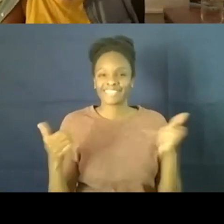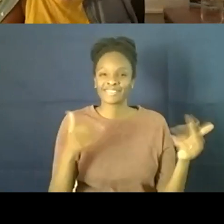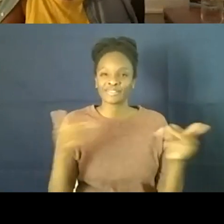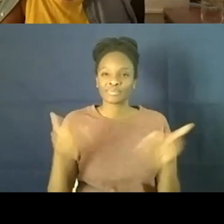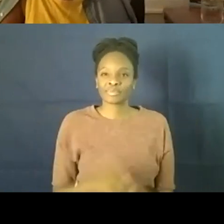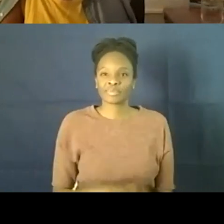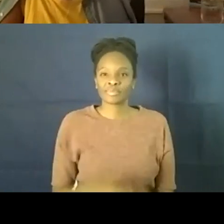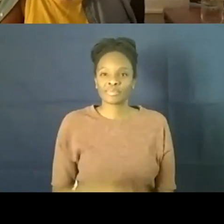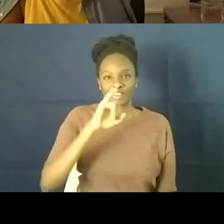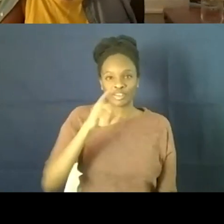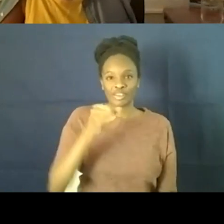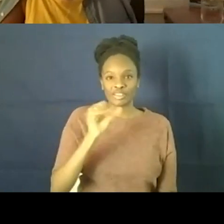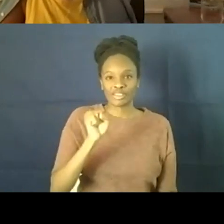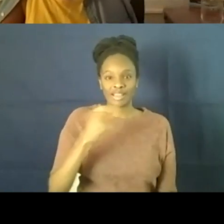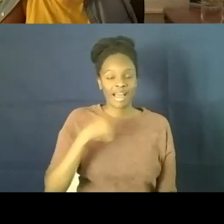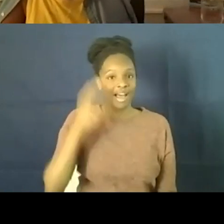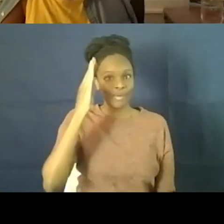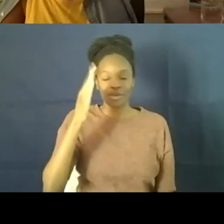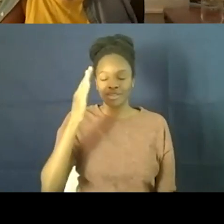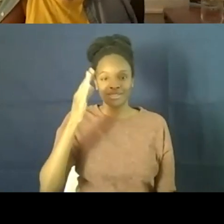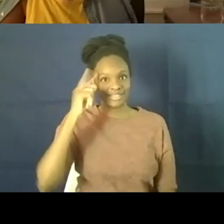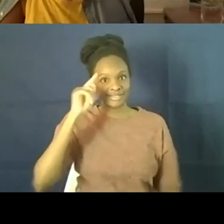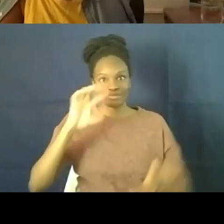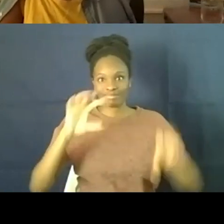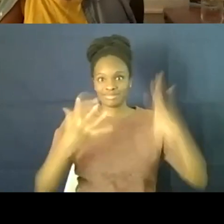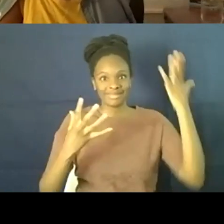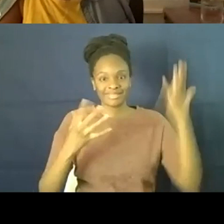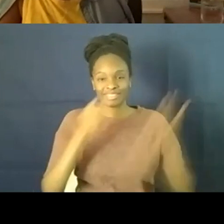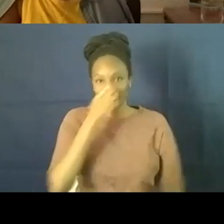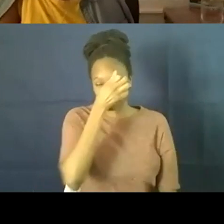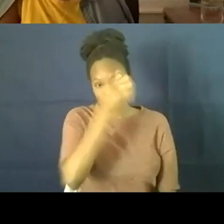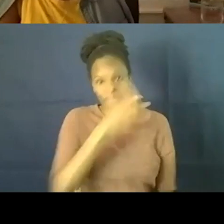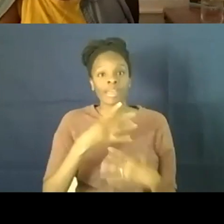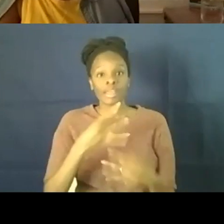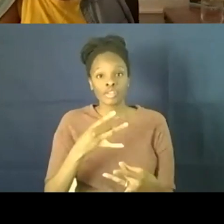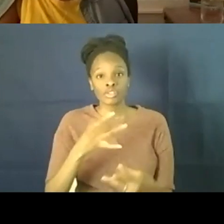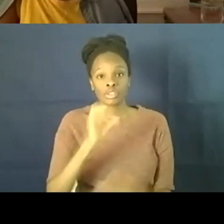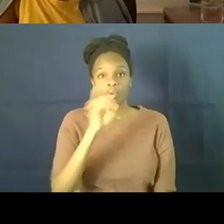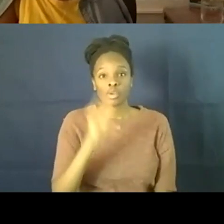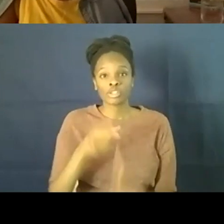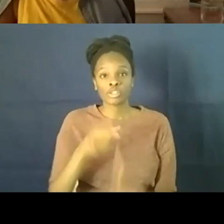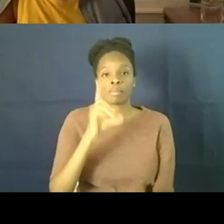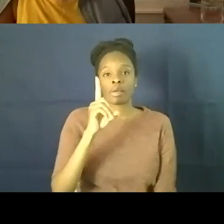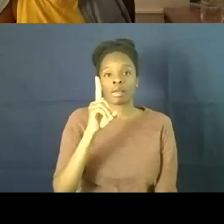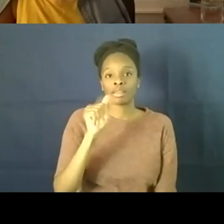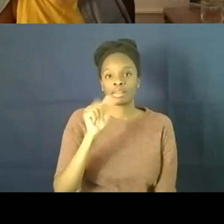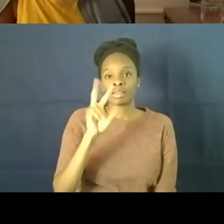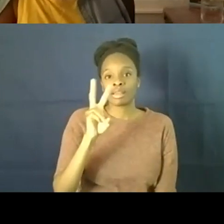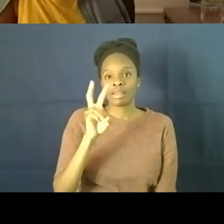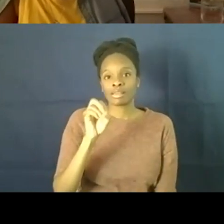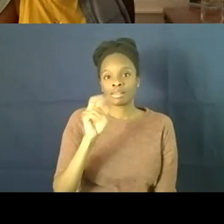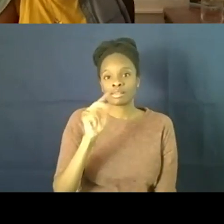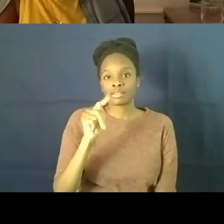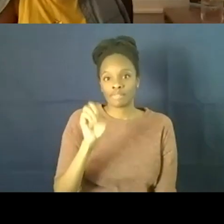Because I would just feel naked. Here's a really interesting question. This is from Devontae Sanders. This is one's kind of for